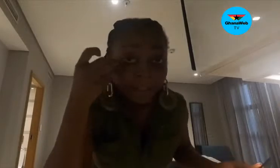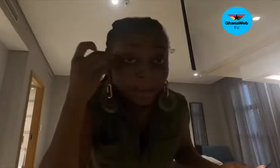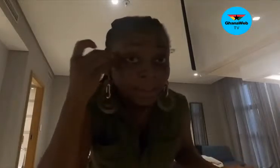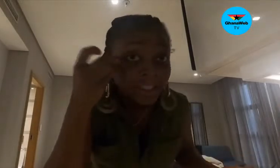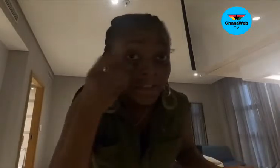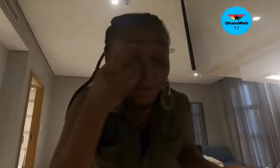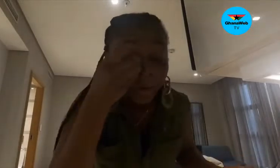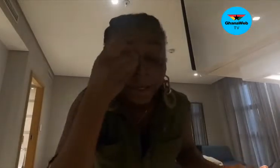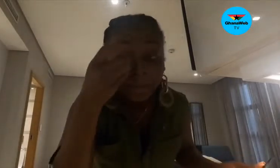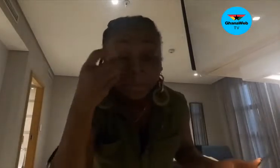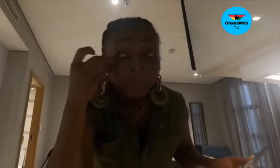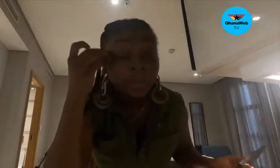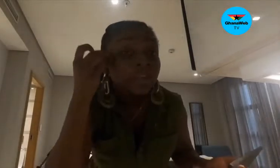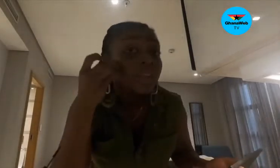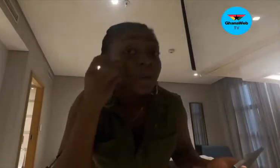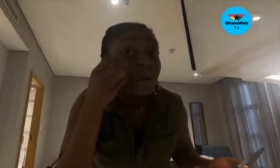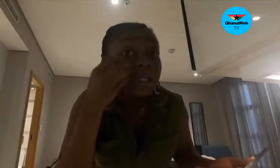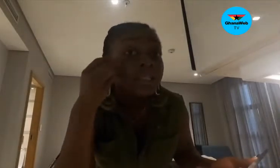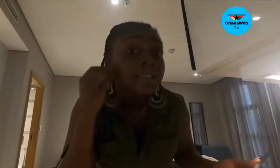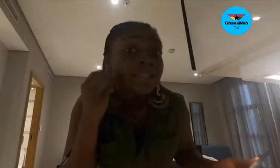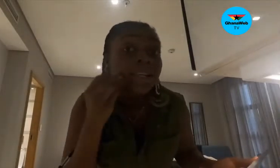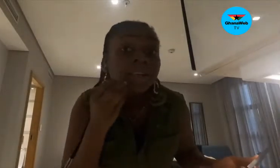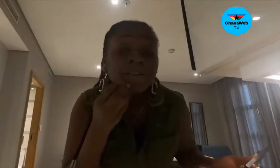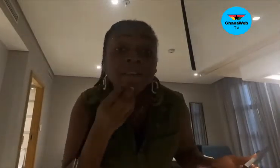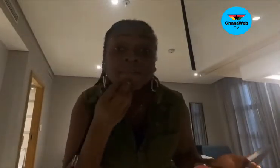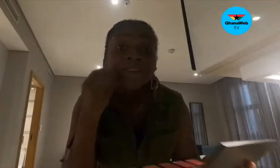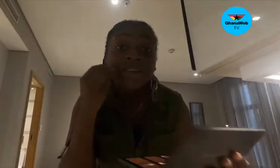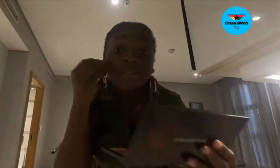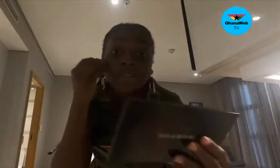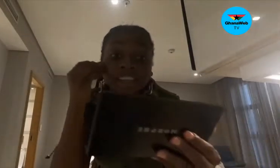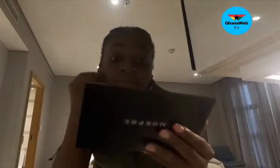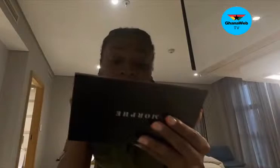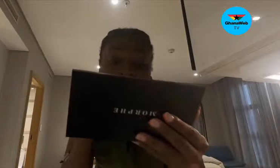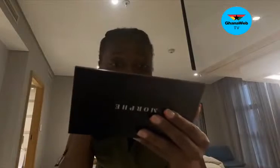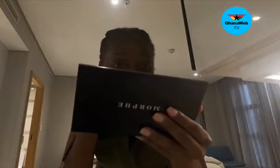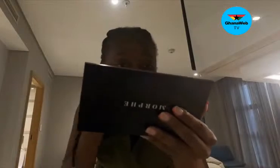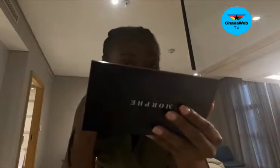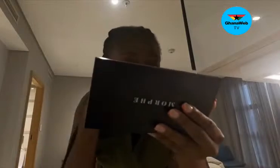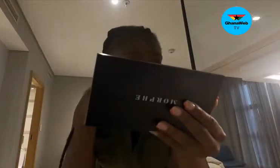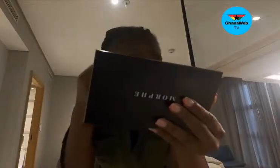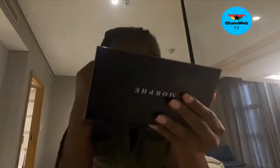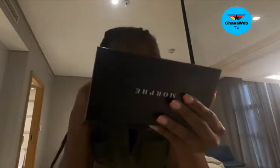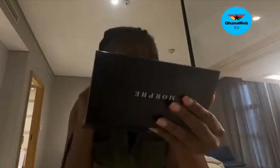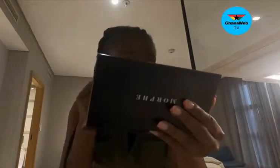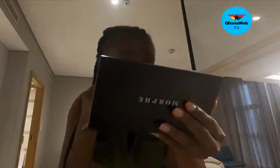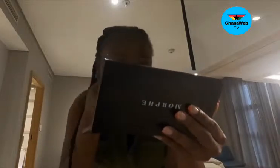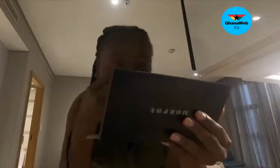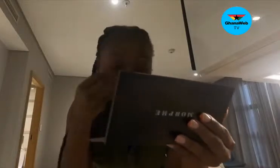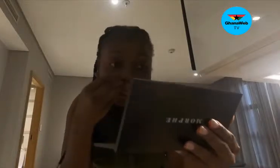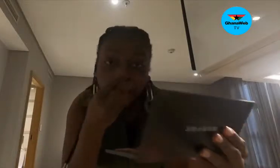So one thing about this trip, right? Even though it's very fun, it's